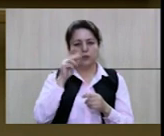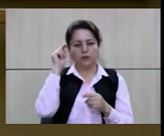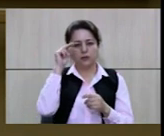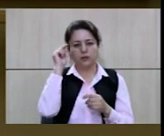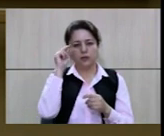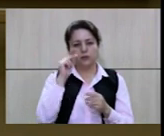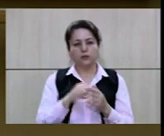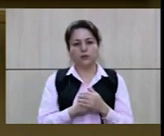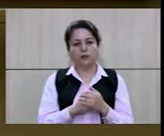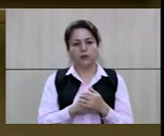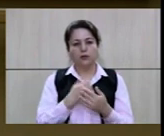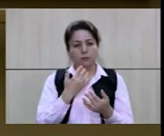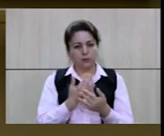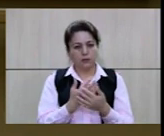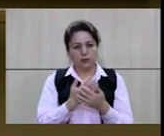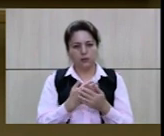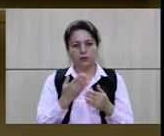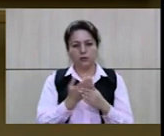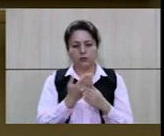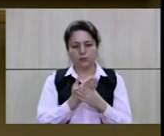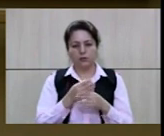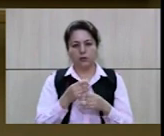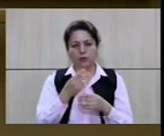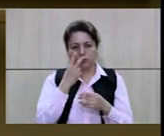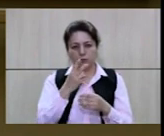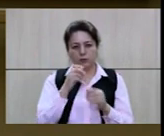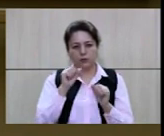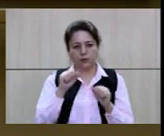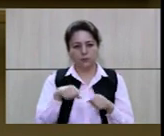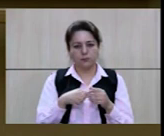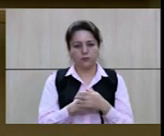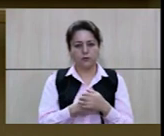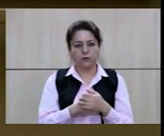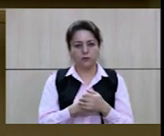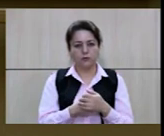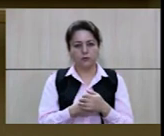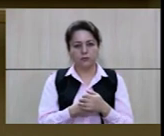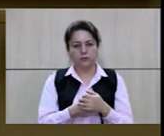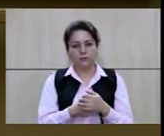darslaringizda misollar orqali izohlab o'tgansiz.